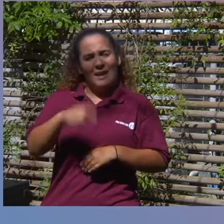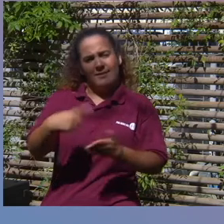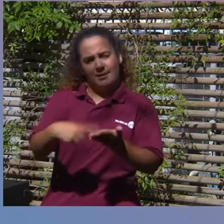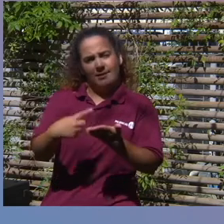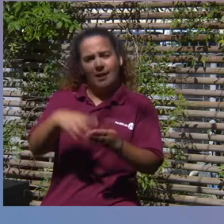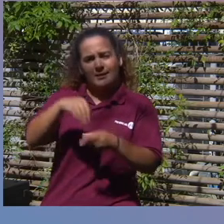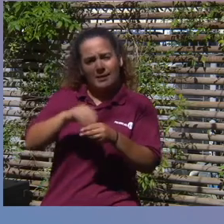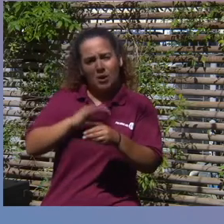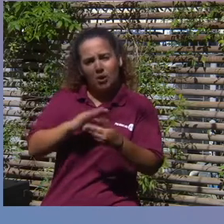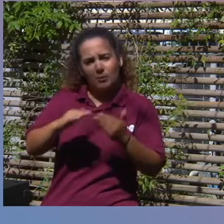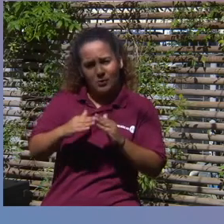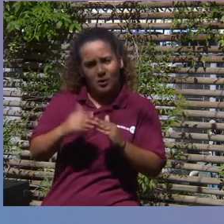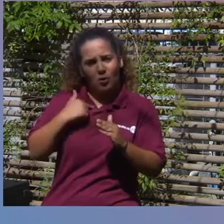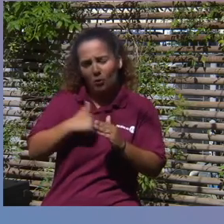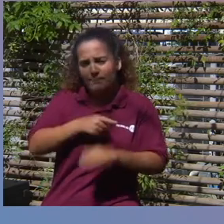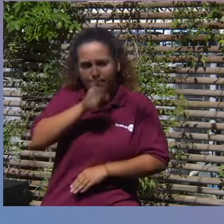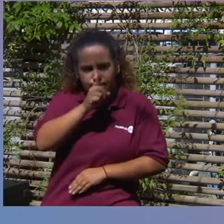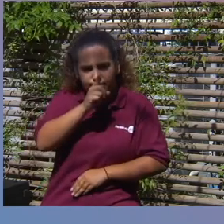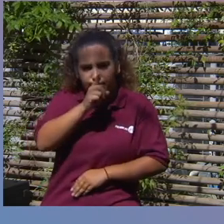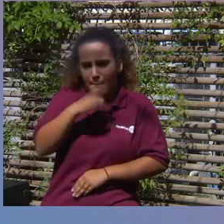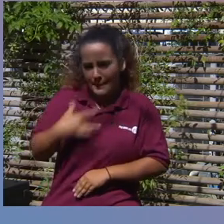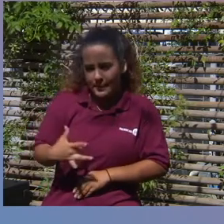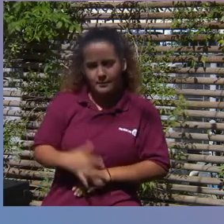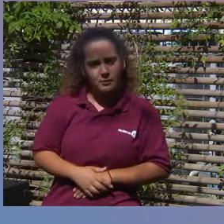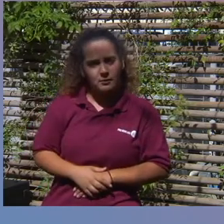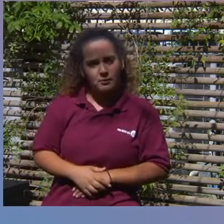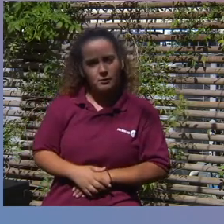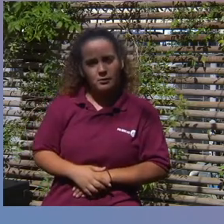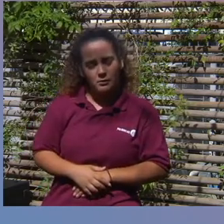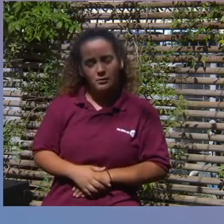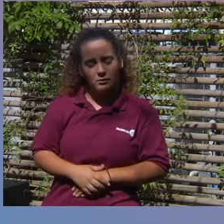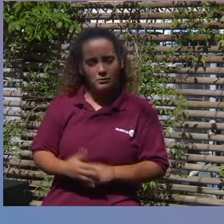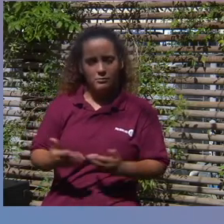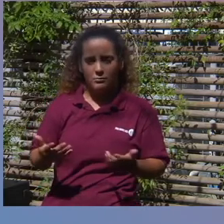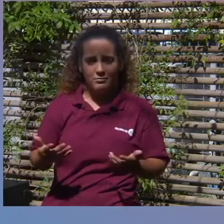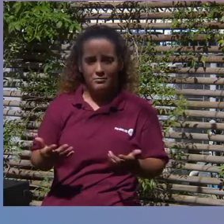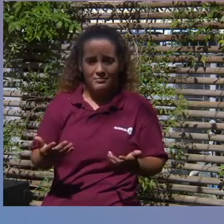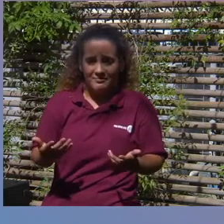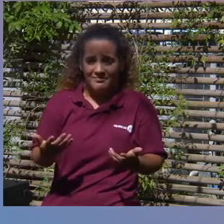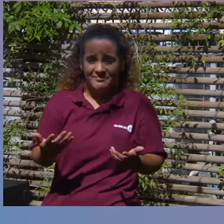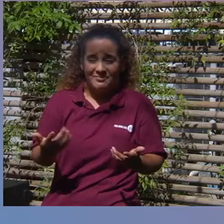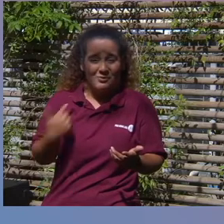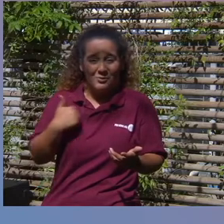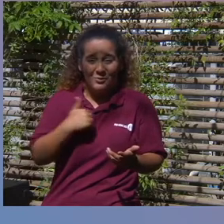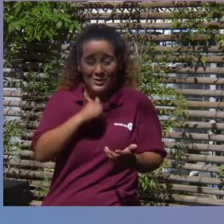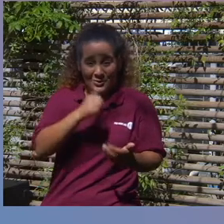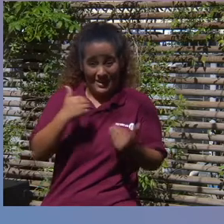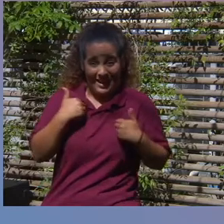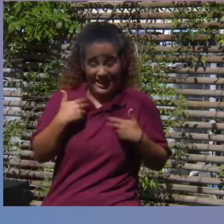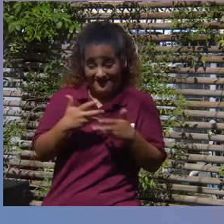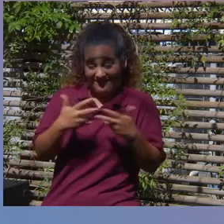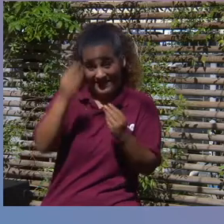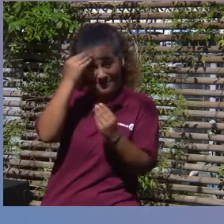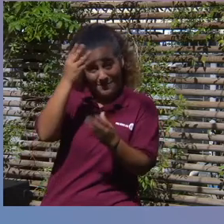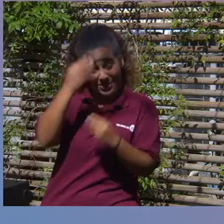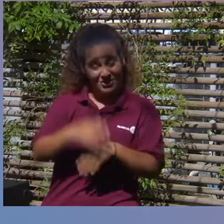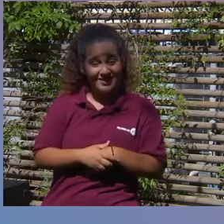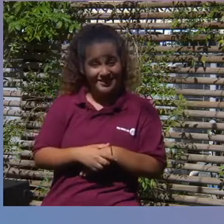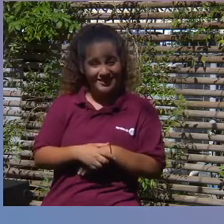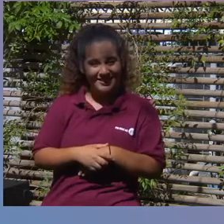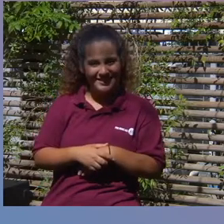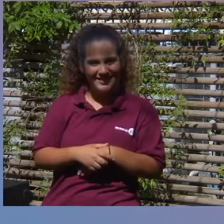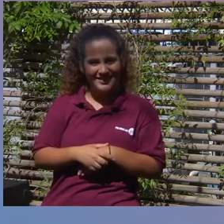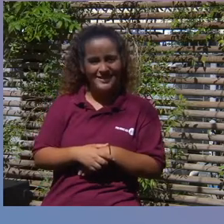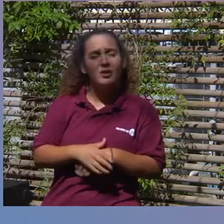our community that we don't talk about. We don't talk about it. I mean, we're not armed with enough information. You know, what